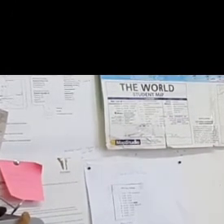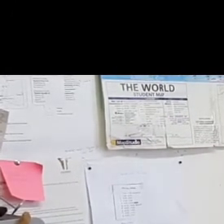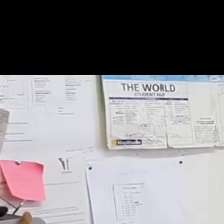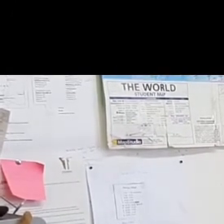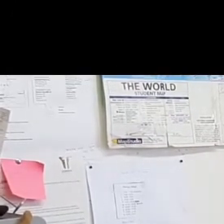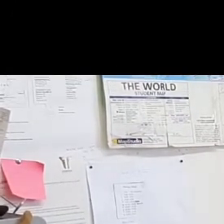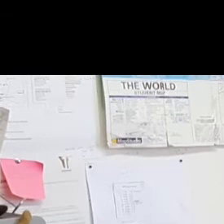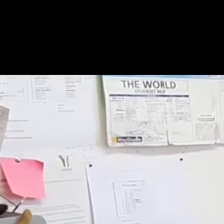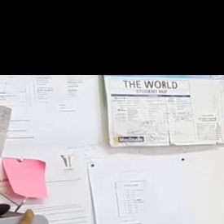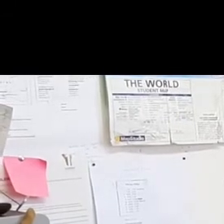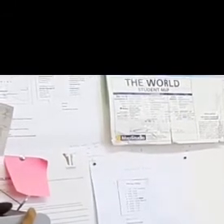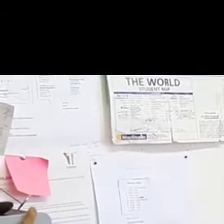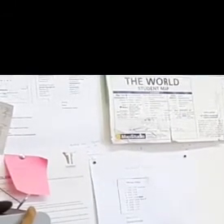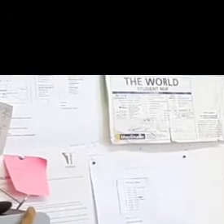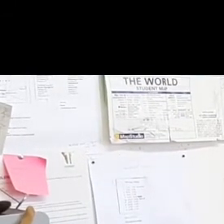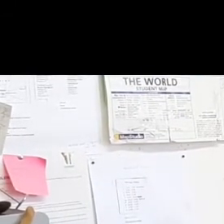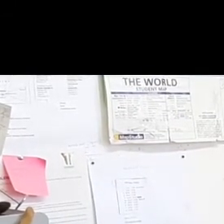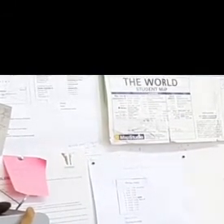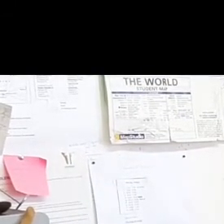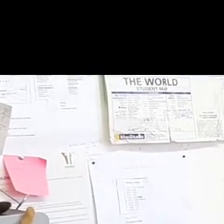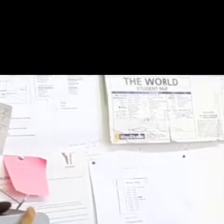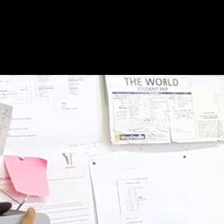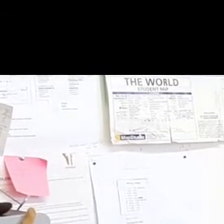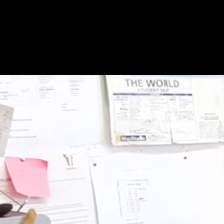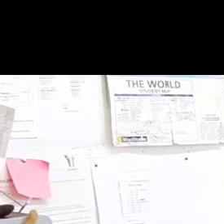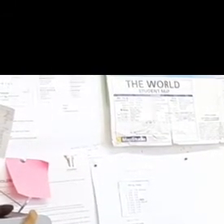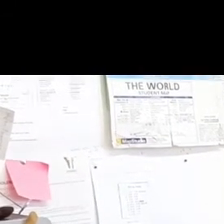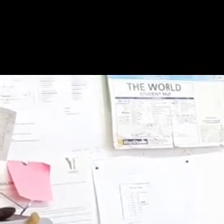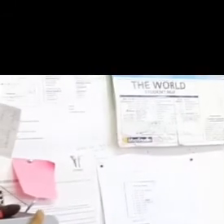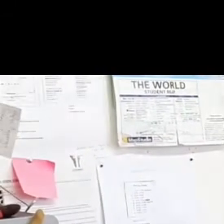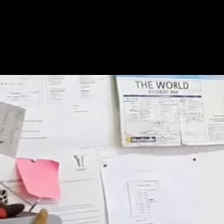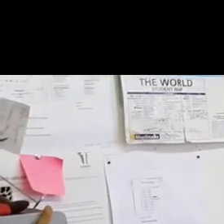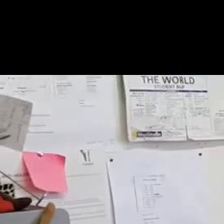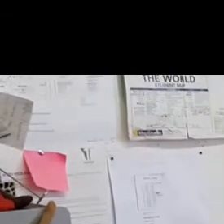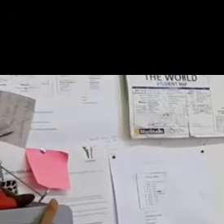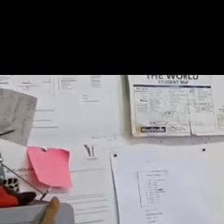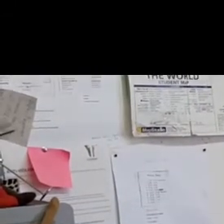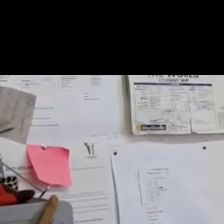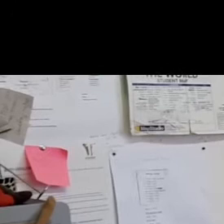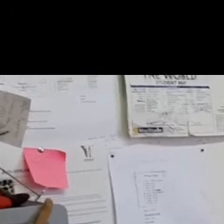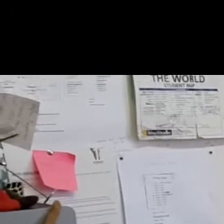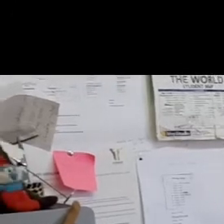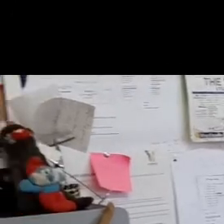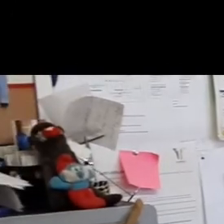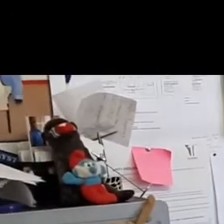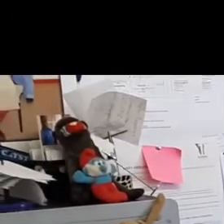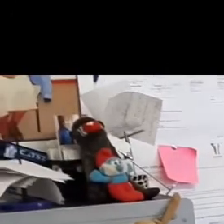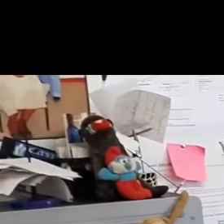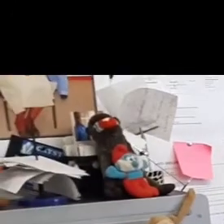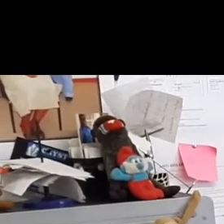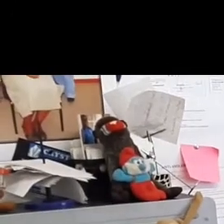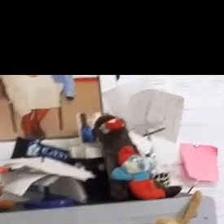teachers were very happy with the booklets. It is on their standard. Even the teacher asked me, did they use